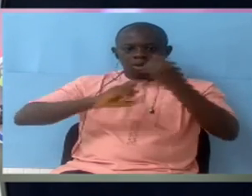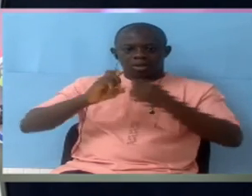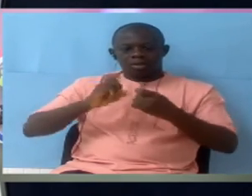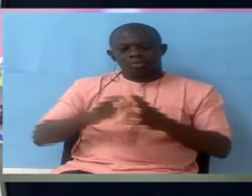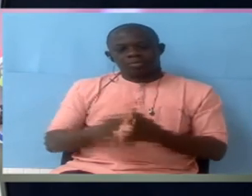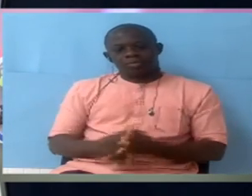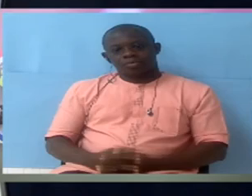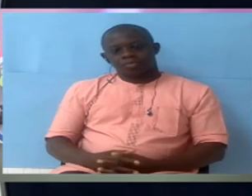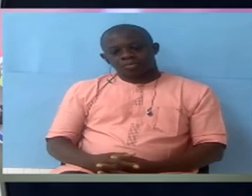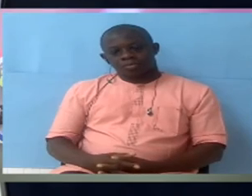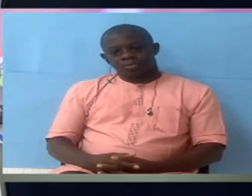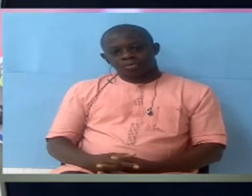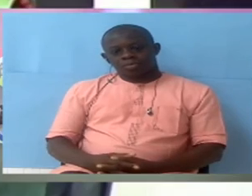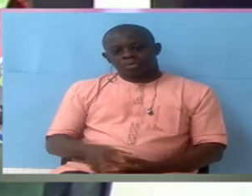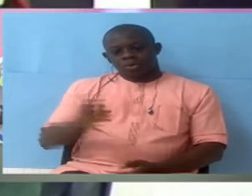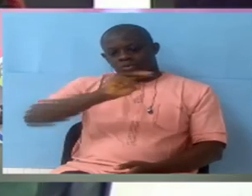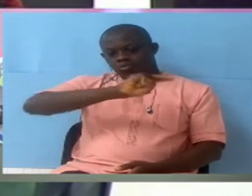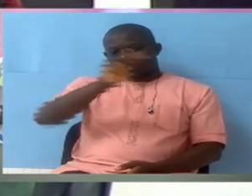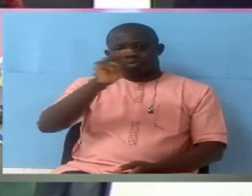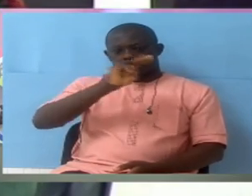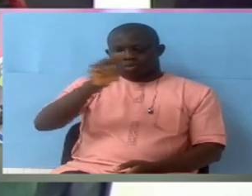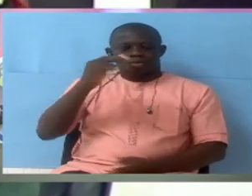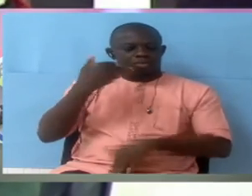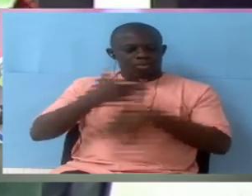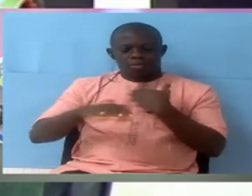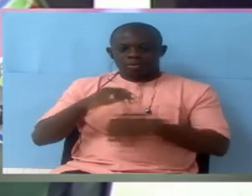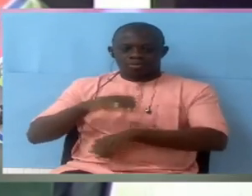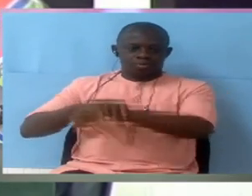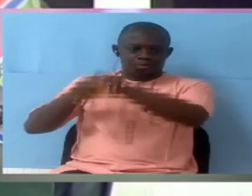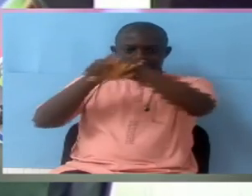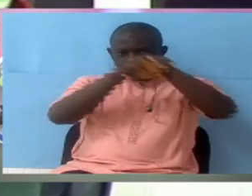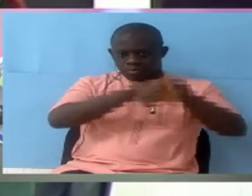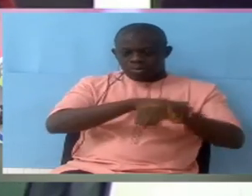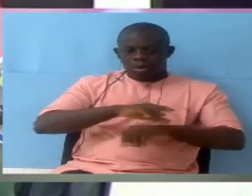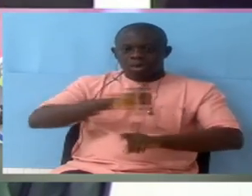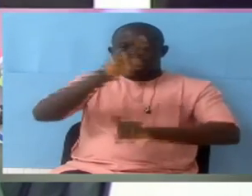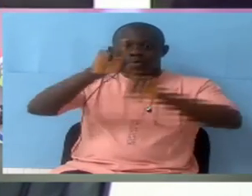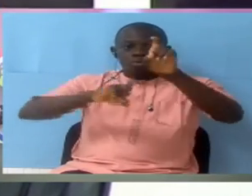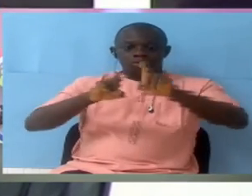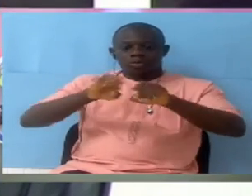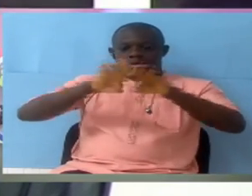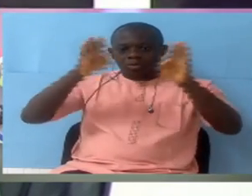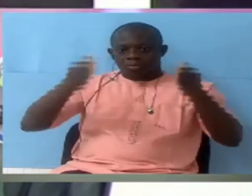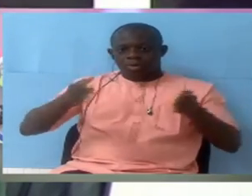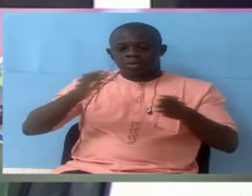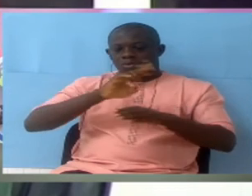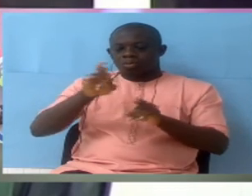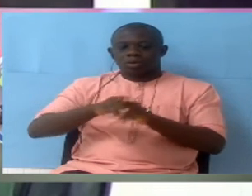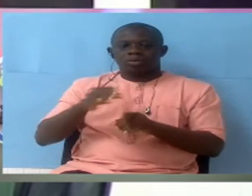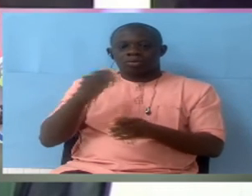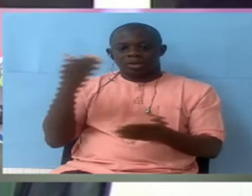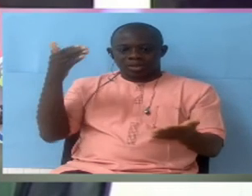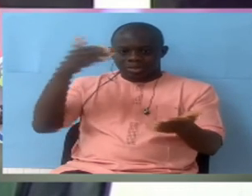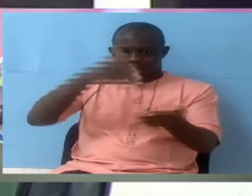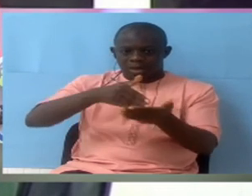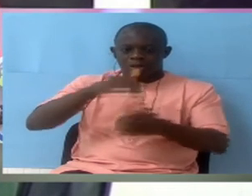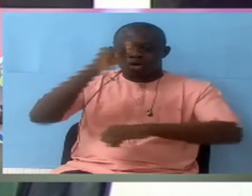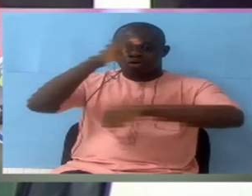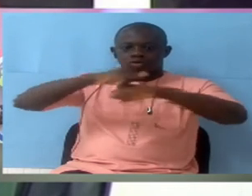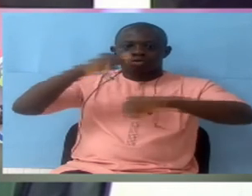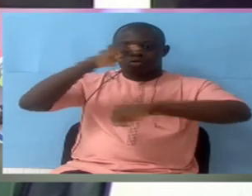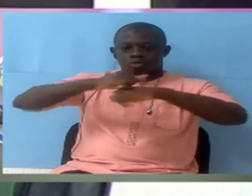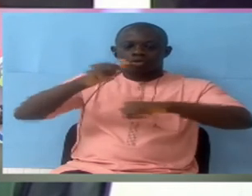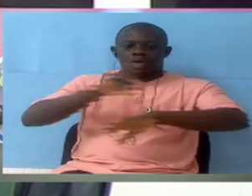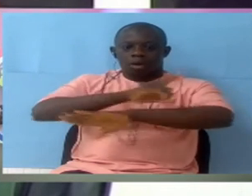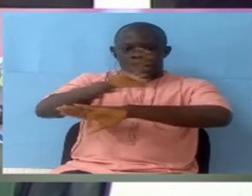bi. No, they did not take me to the panel, straight to the torture arena. Dede jarale wuñ ma ci panel bi moy jambour ñu tan pour